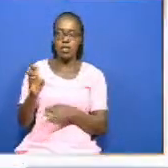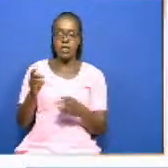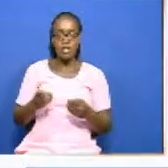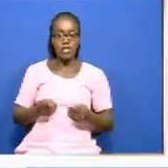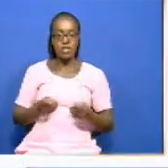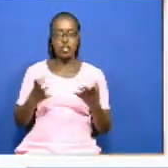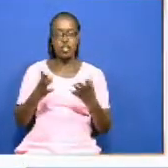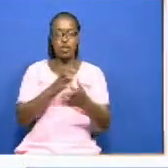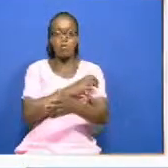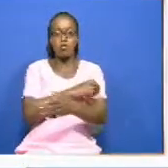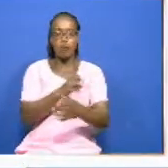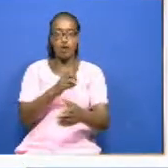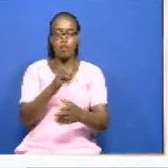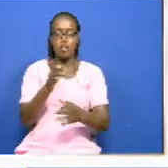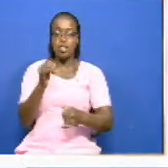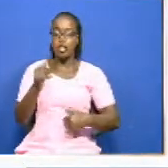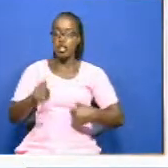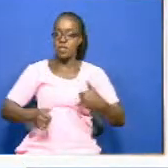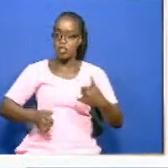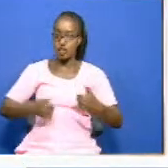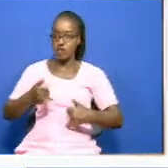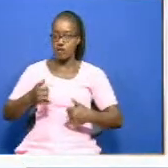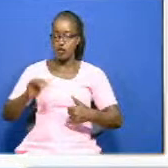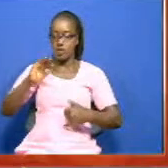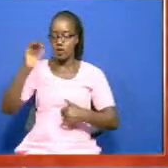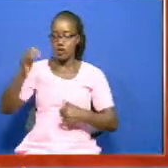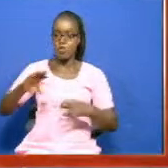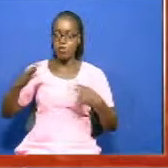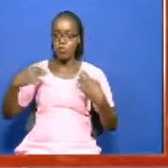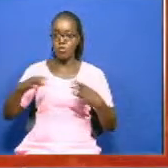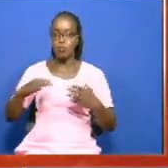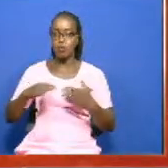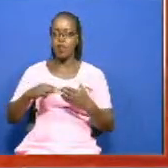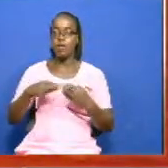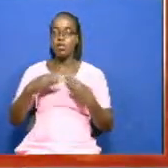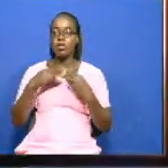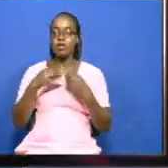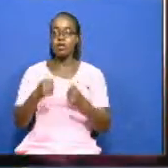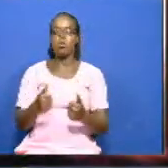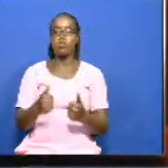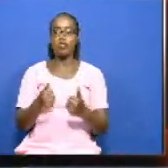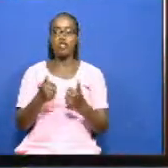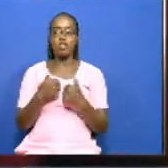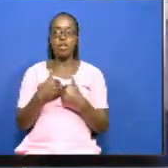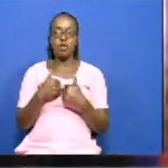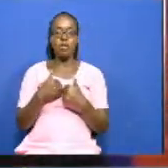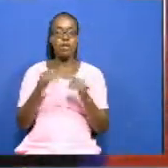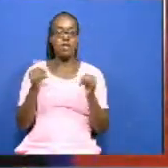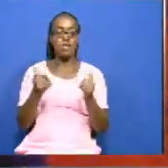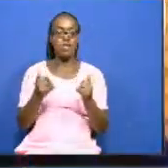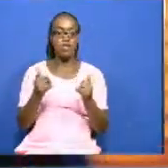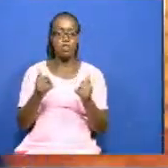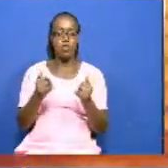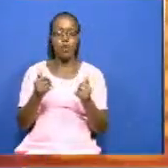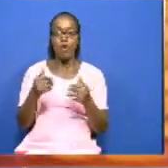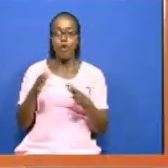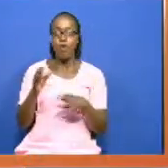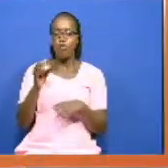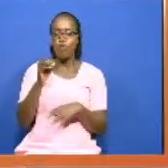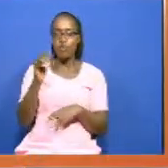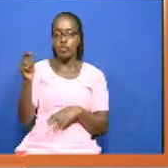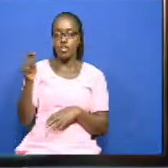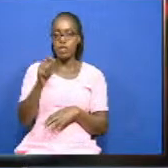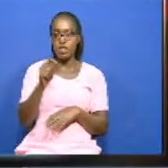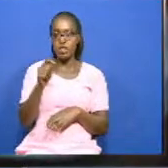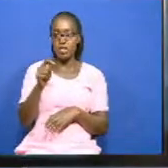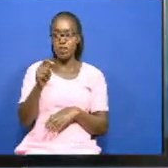and entertainment of Afro-urban people, has entrusted Molotov Solutions to develop and operate the new version of its OTT platform,